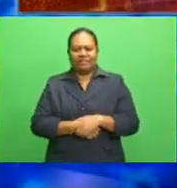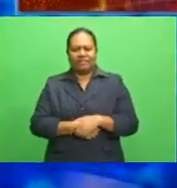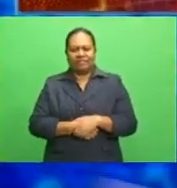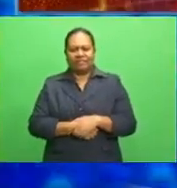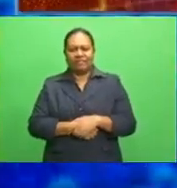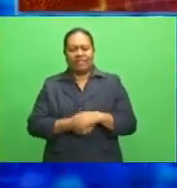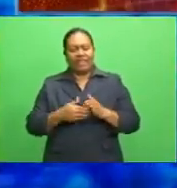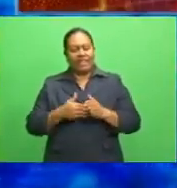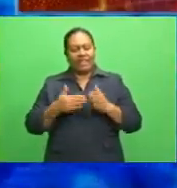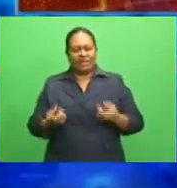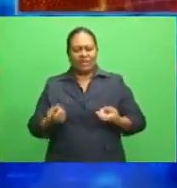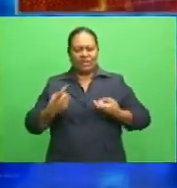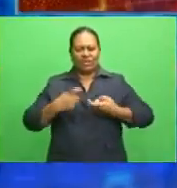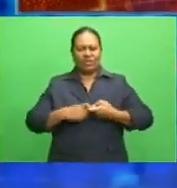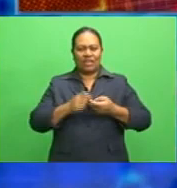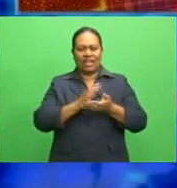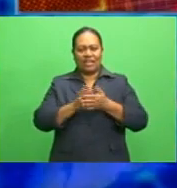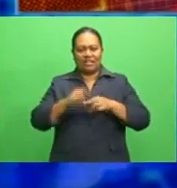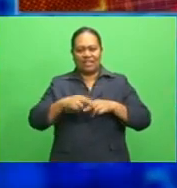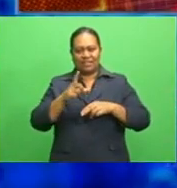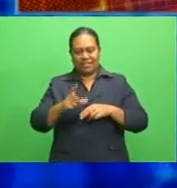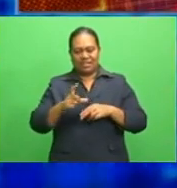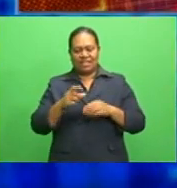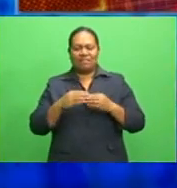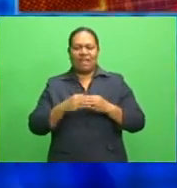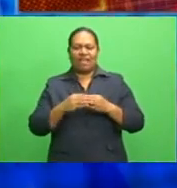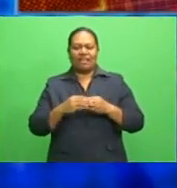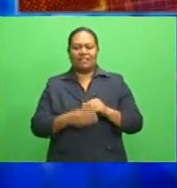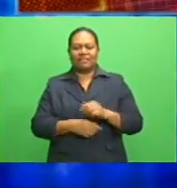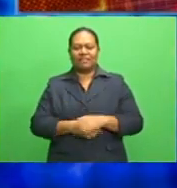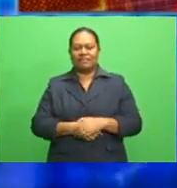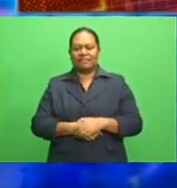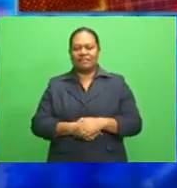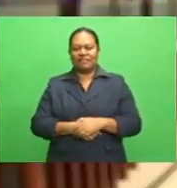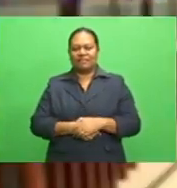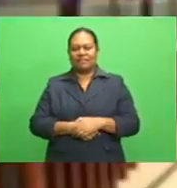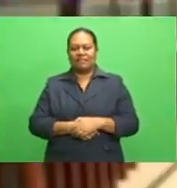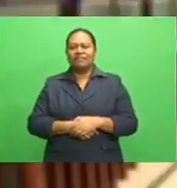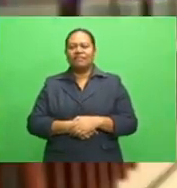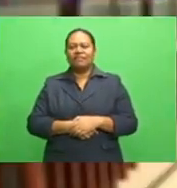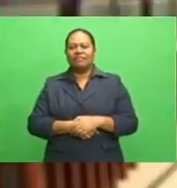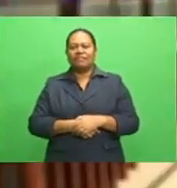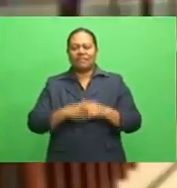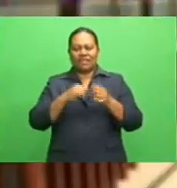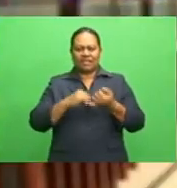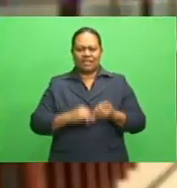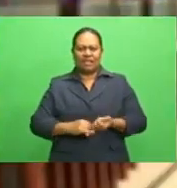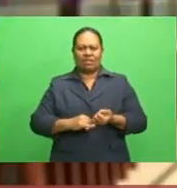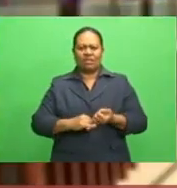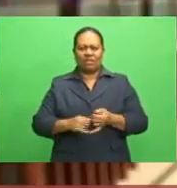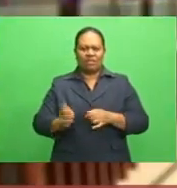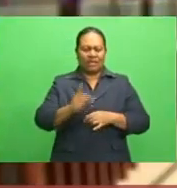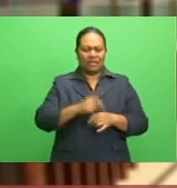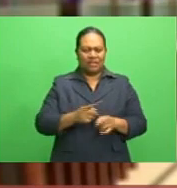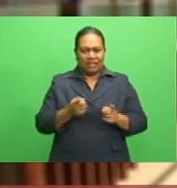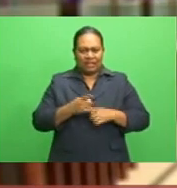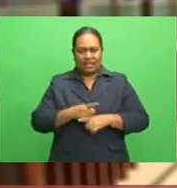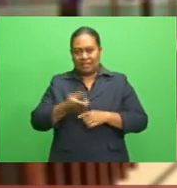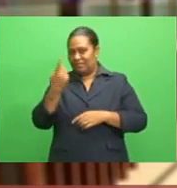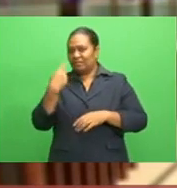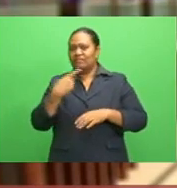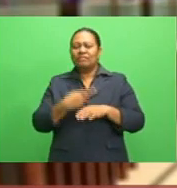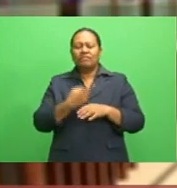We now join Sanifa from HFC Bank with the latest in the money markets. On the South Pacific Stock Exchange last week,